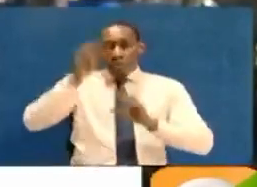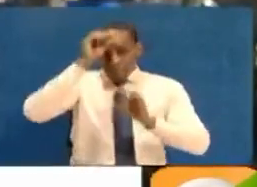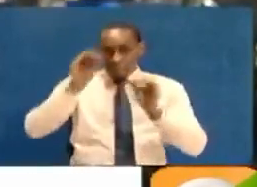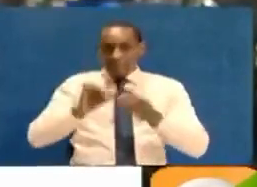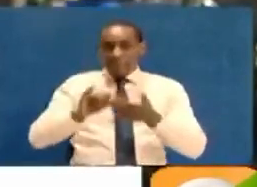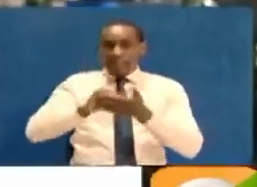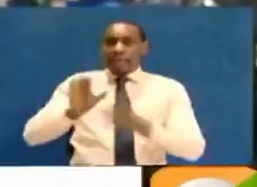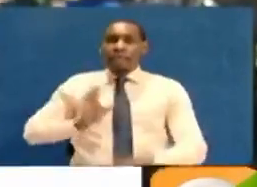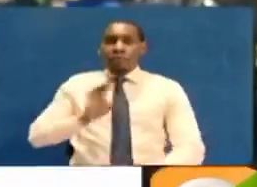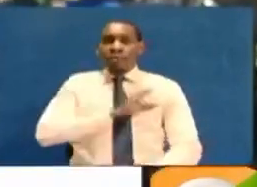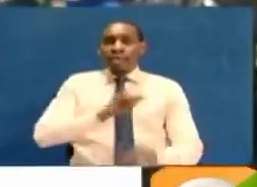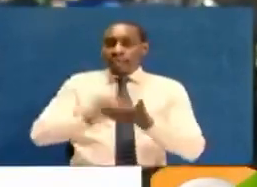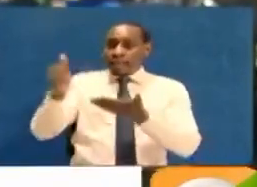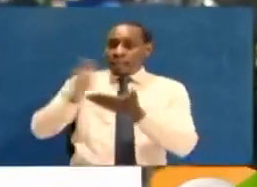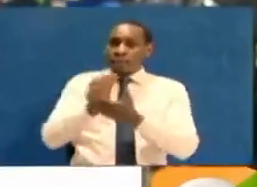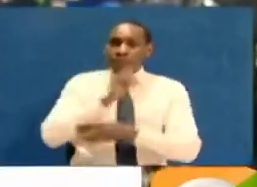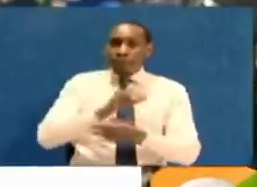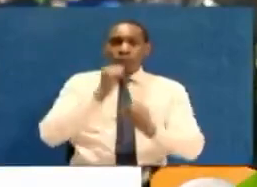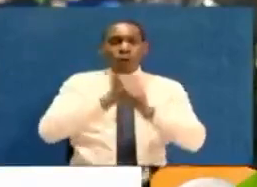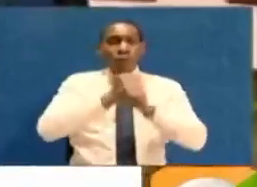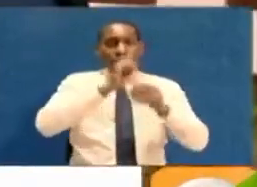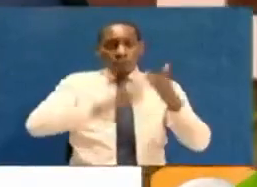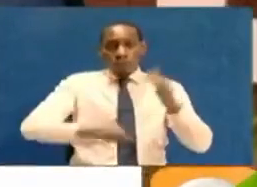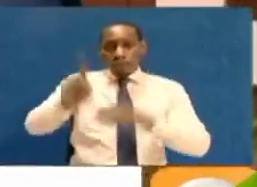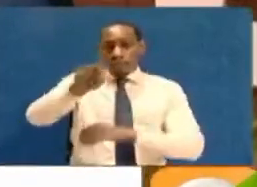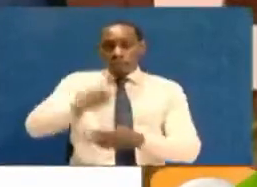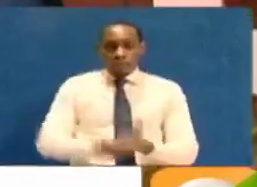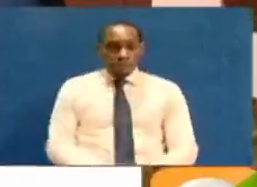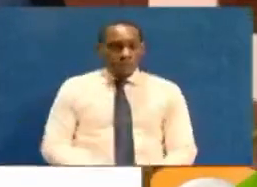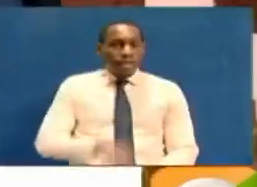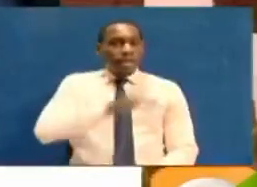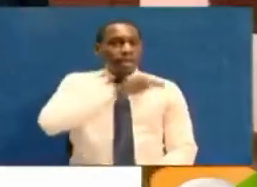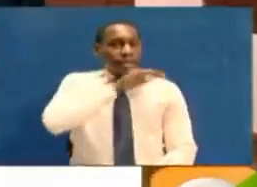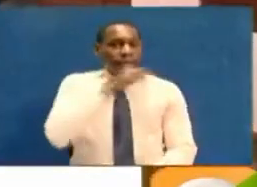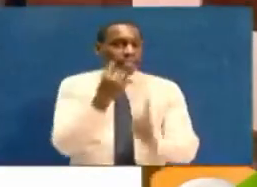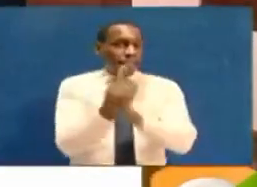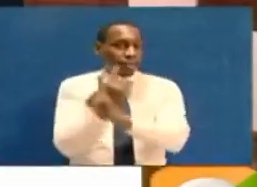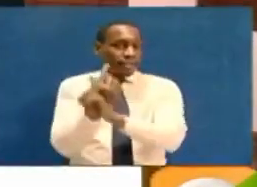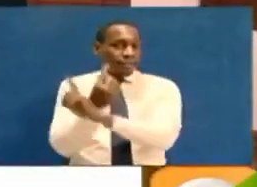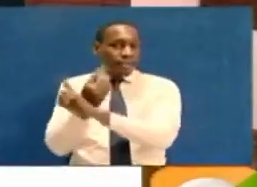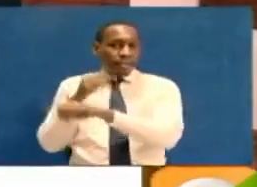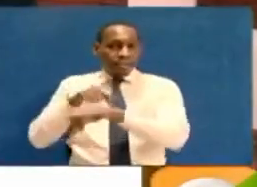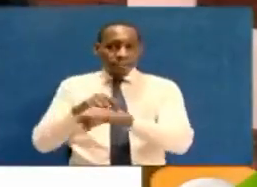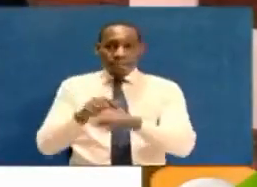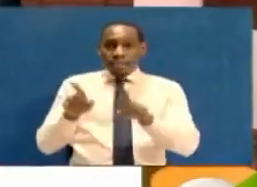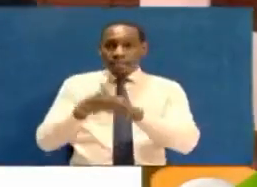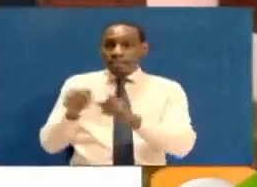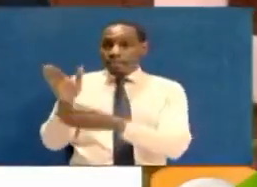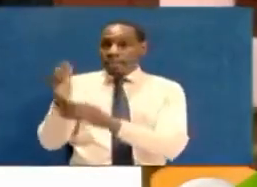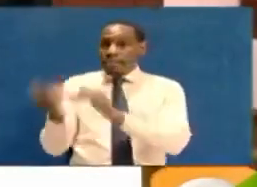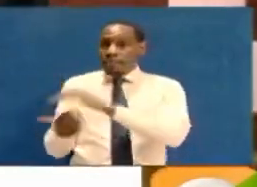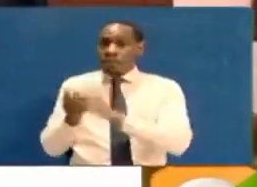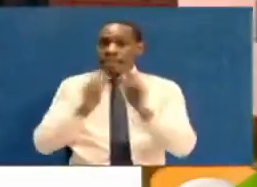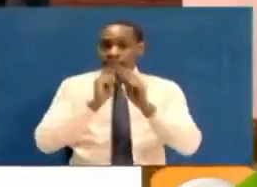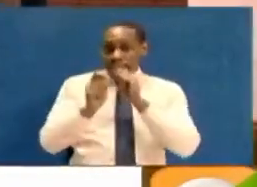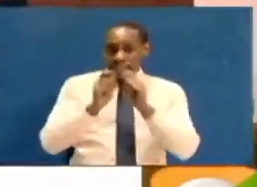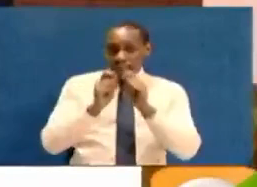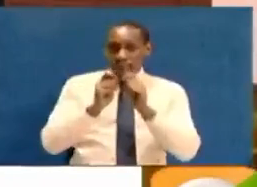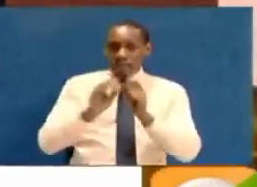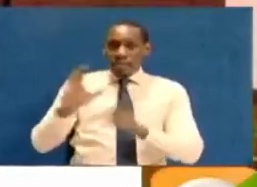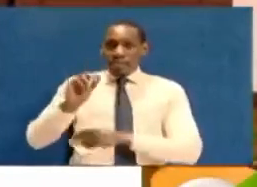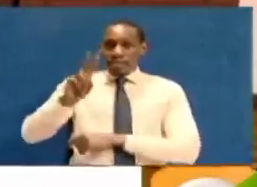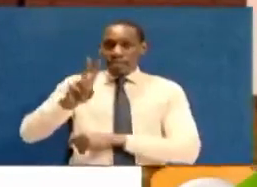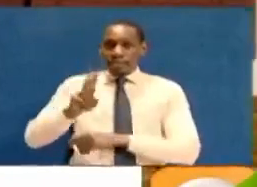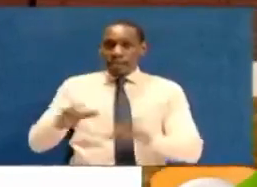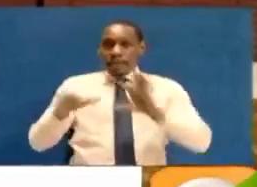Hizo makamati mko ndani mnafanya kitu gani? Raila has on several occasions, including his Thursday morning interview with